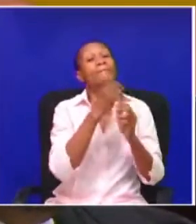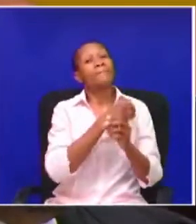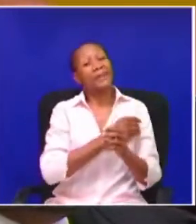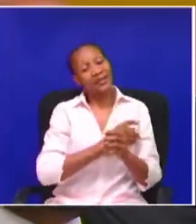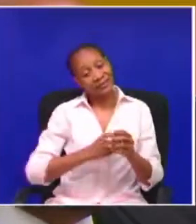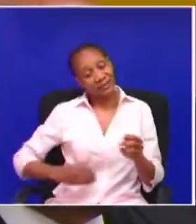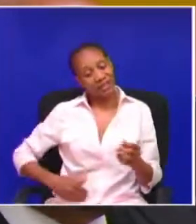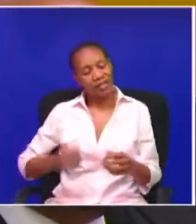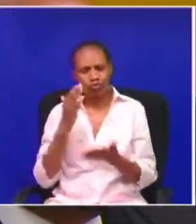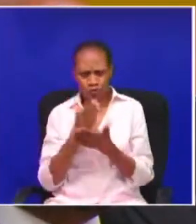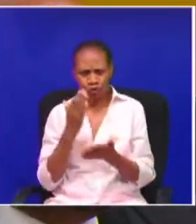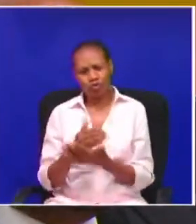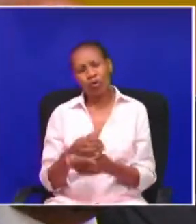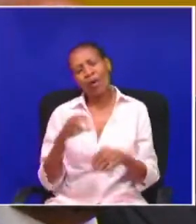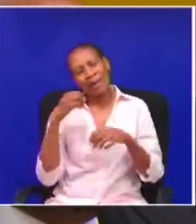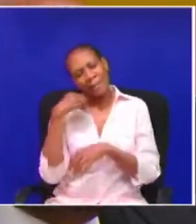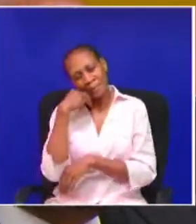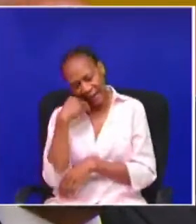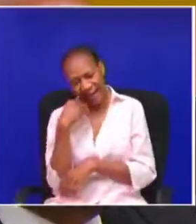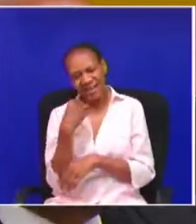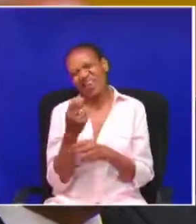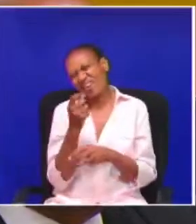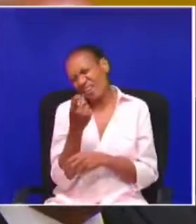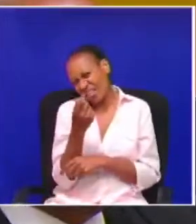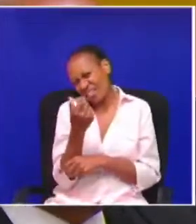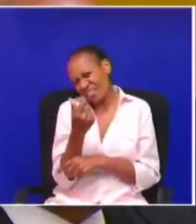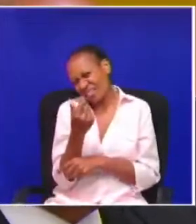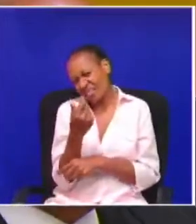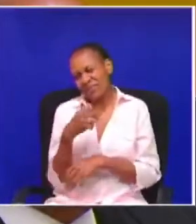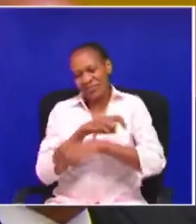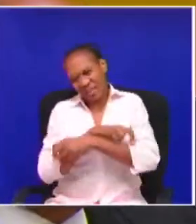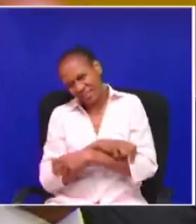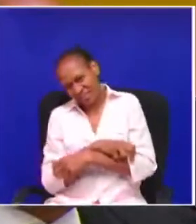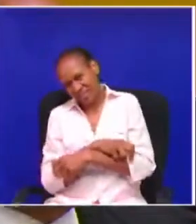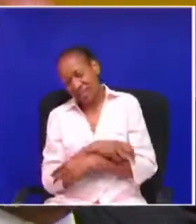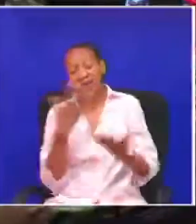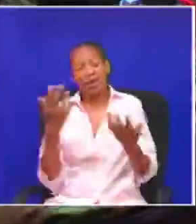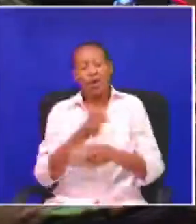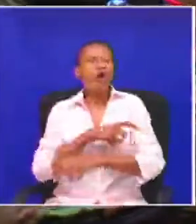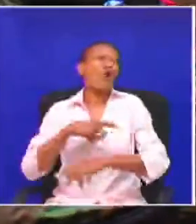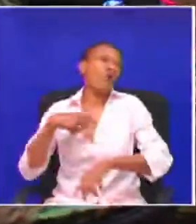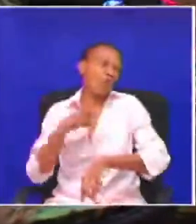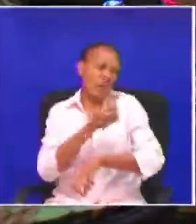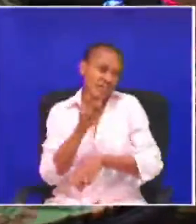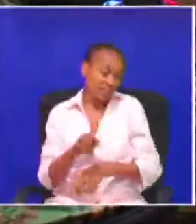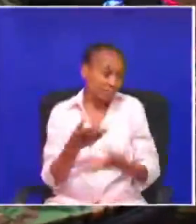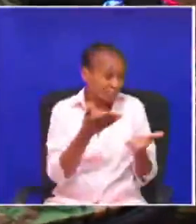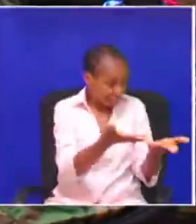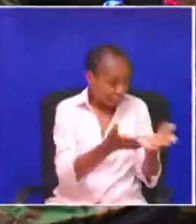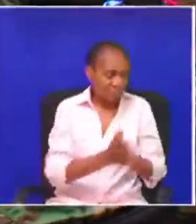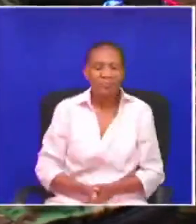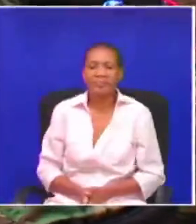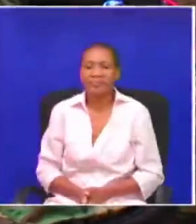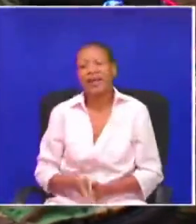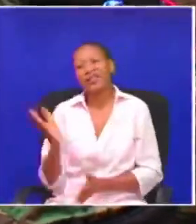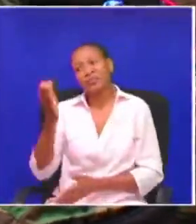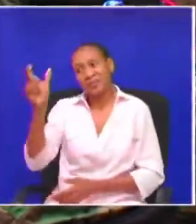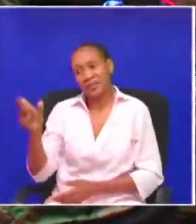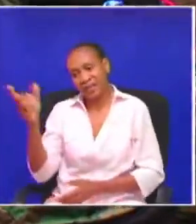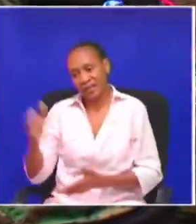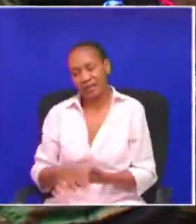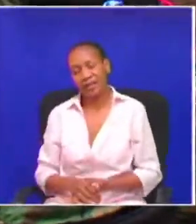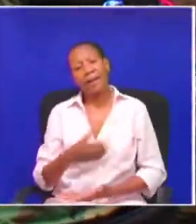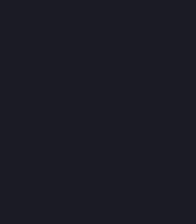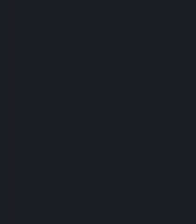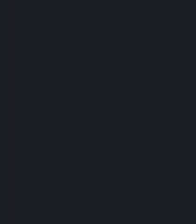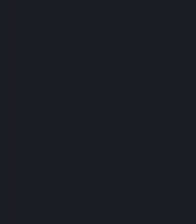break, to then answer this long question asked to him. Mr. President. Honorable Speaker, the President